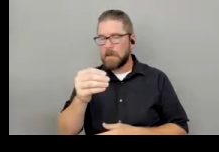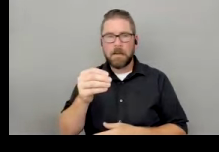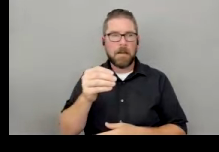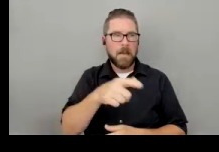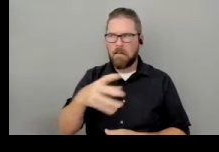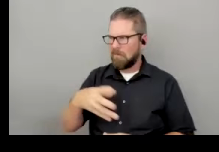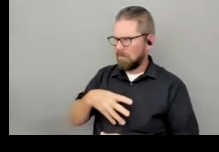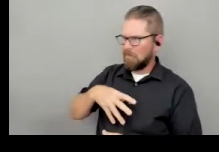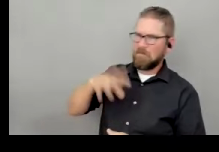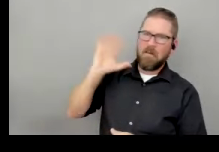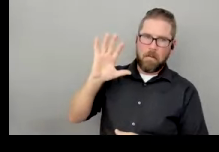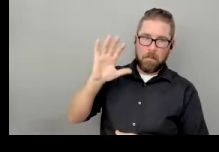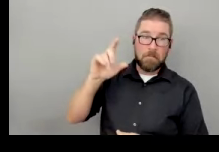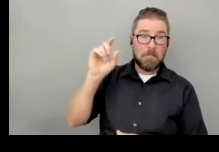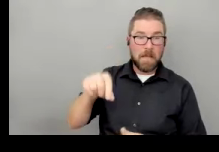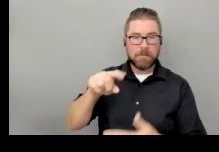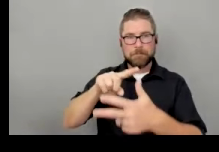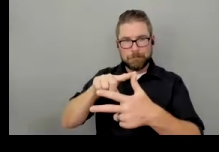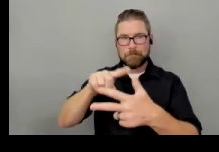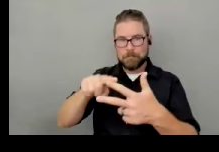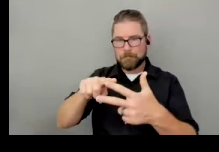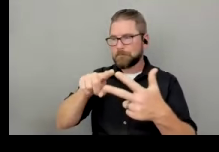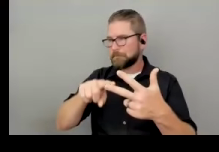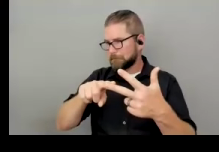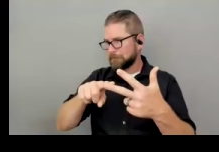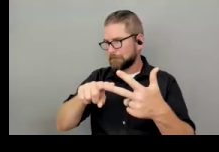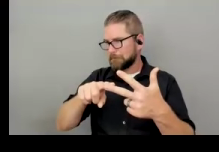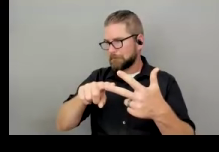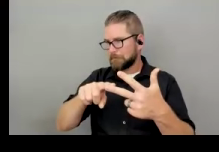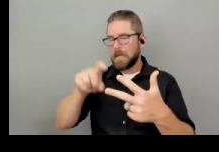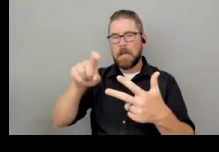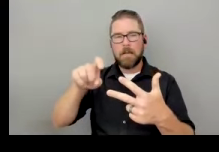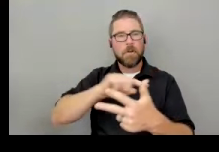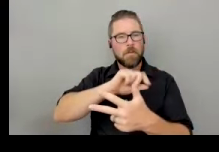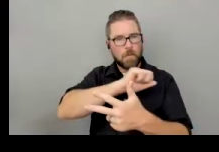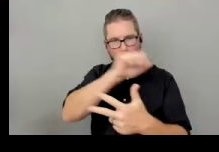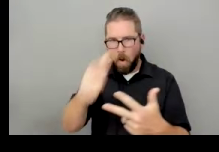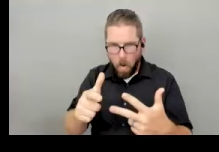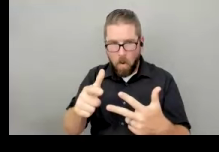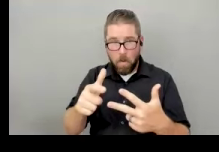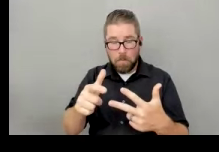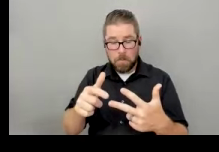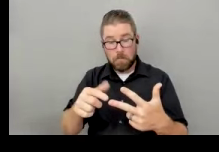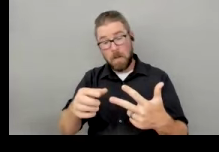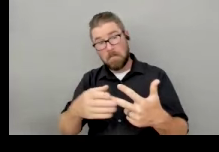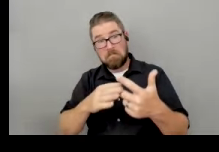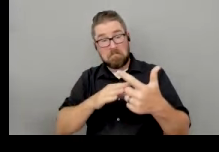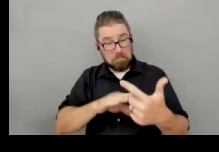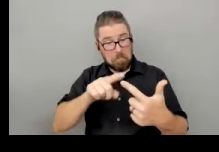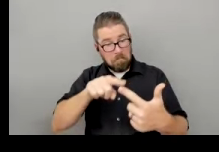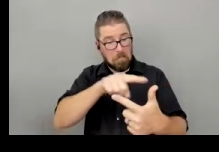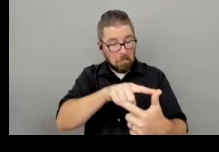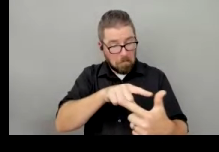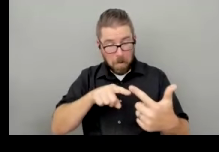So it might meet severe and pervasive, but not objectively offensive. So it would not fall within Title IX, but that does not mean that